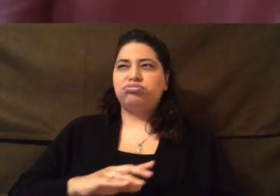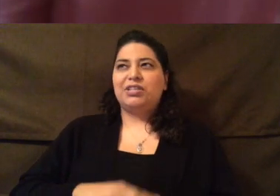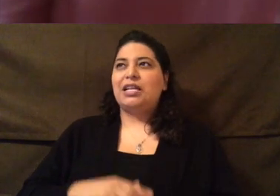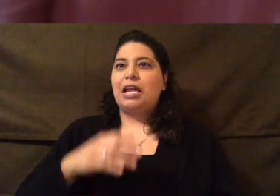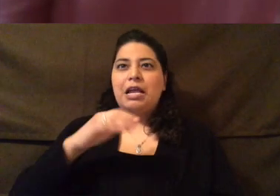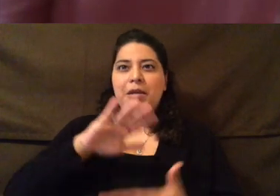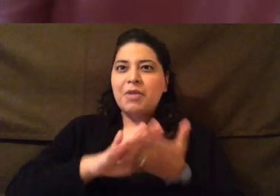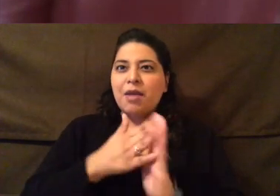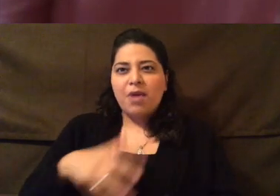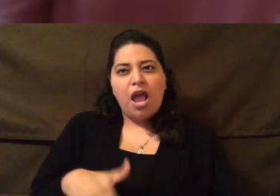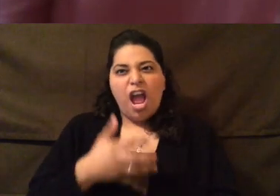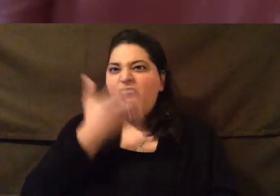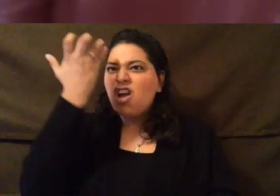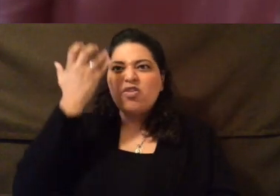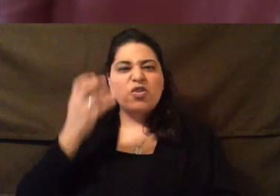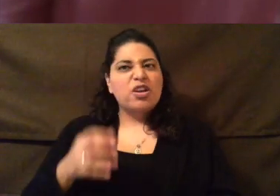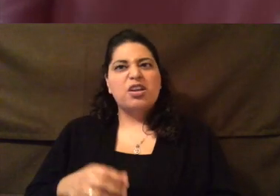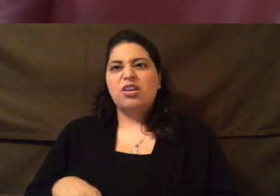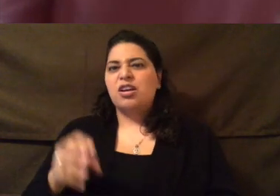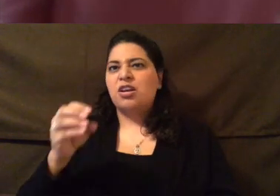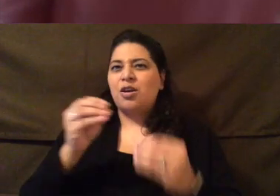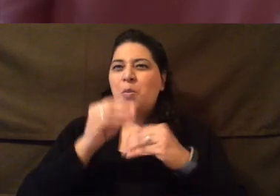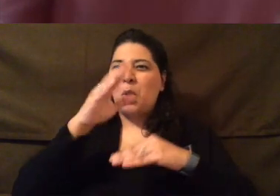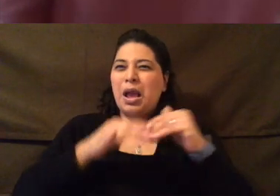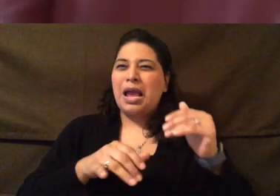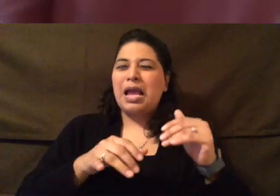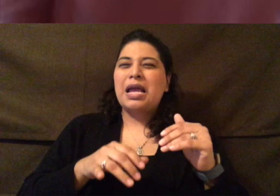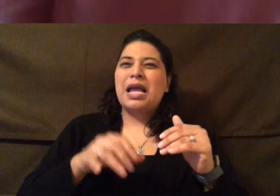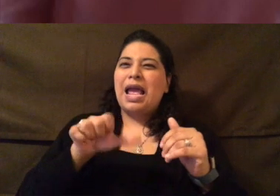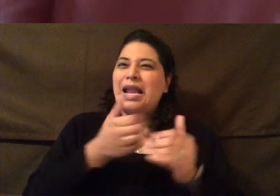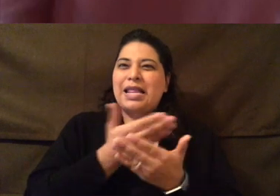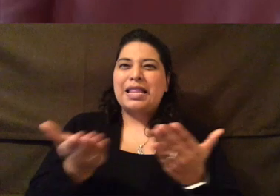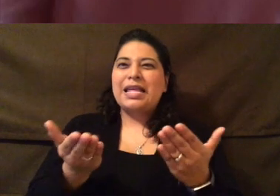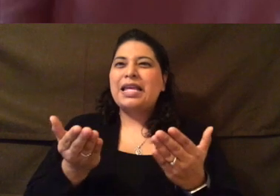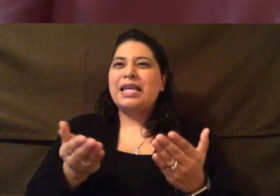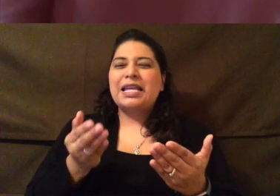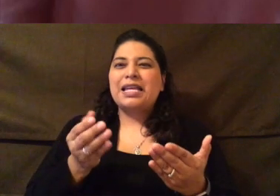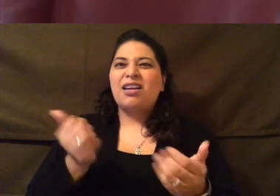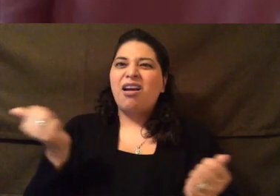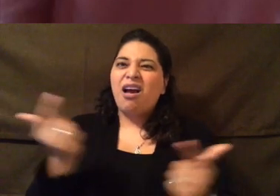That was I think that brought it on more than anything, all the